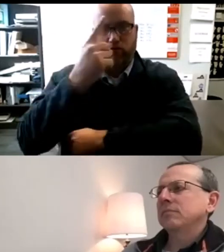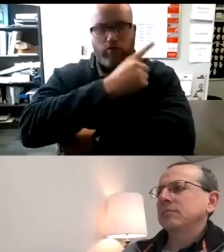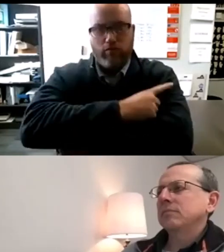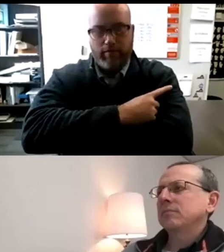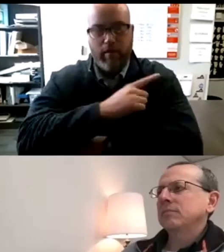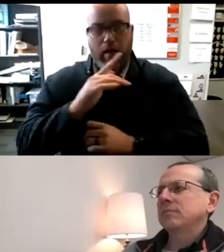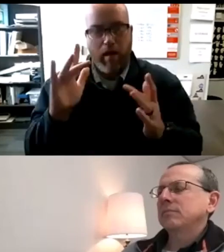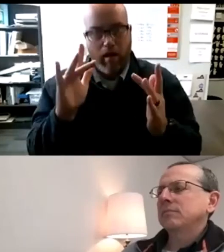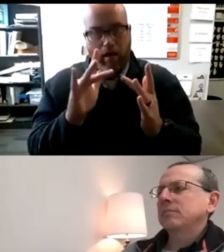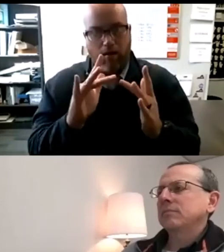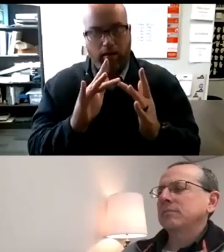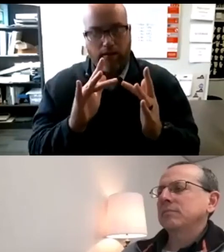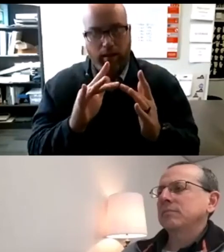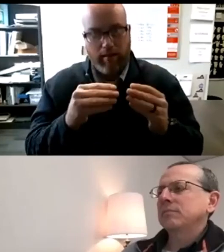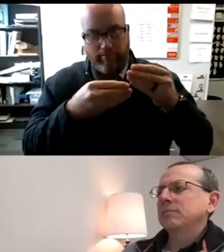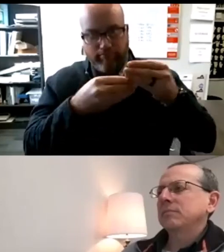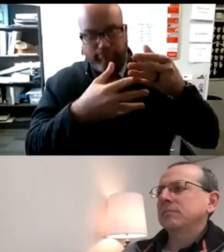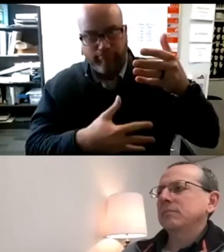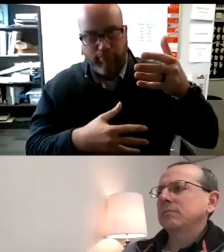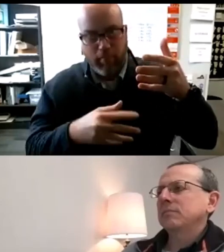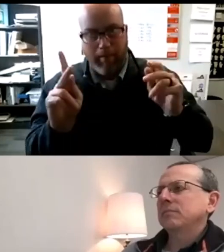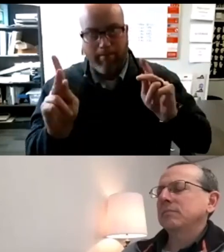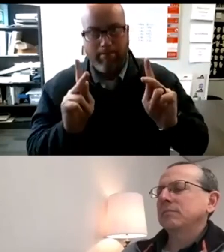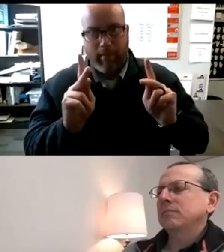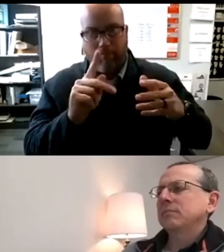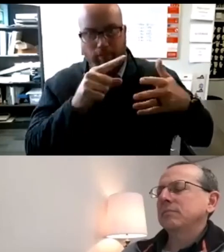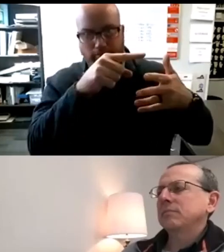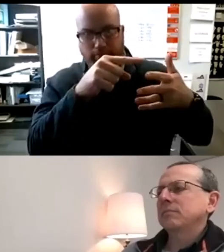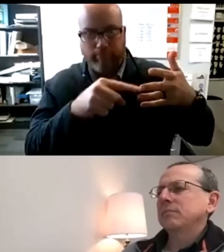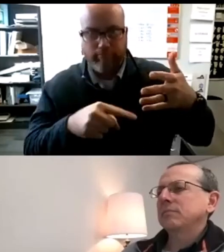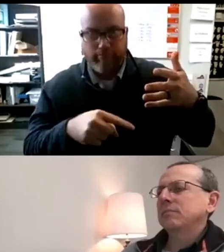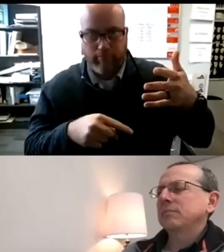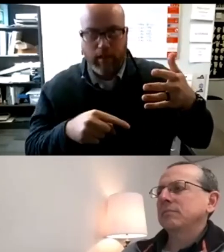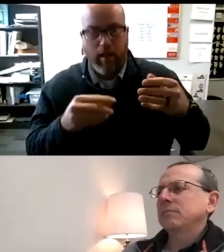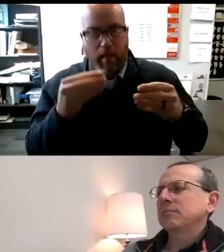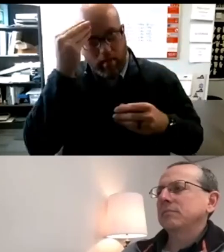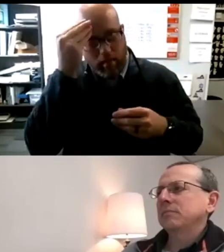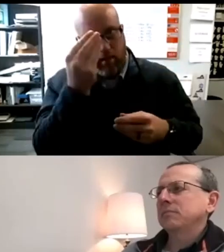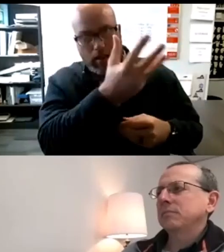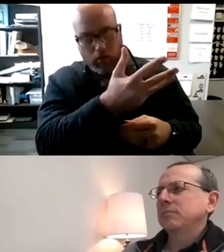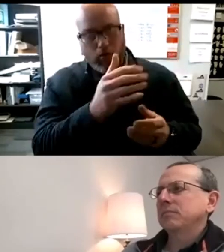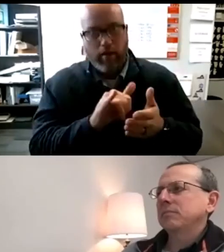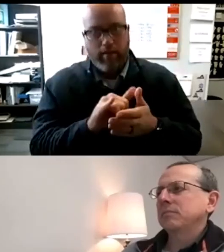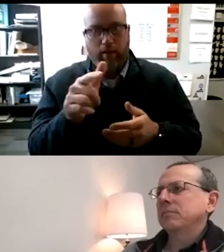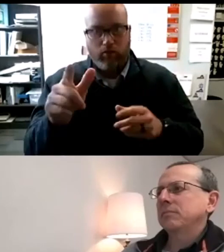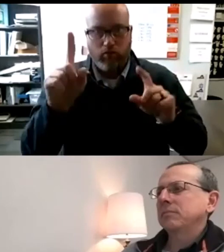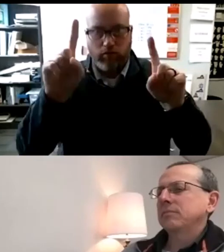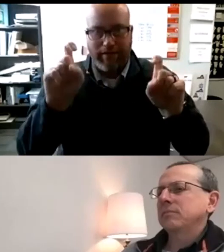contact them and let them know you have symptoms or have tested positive.